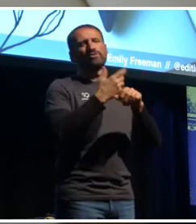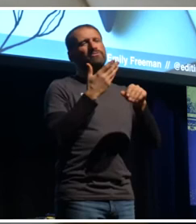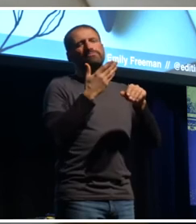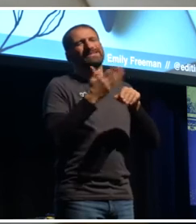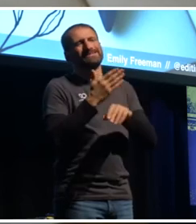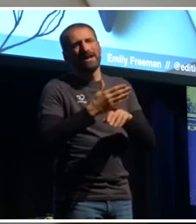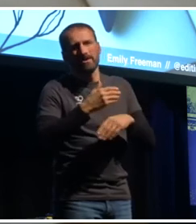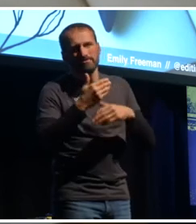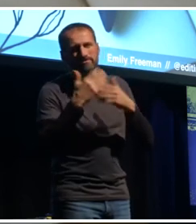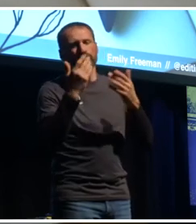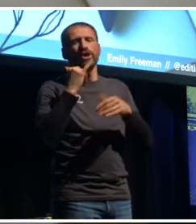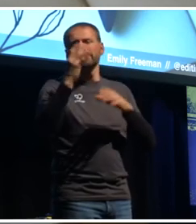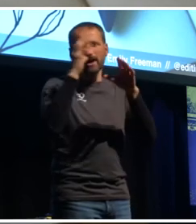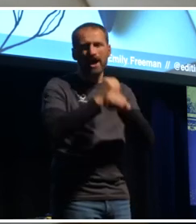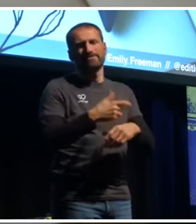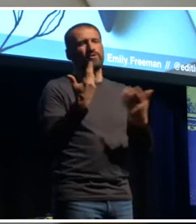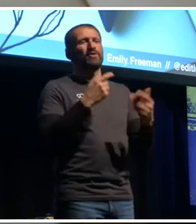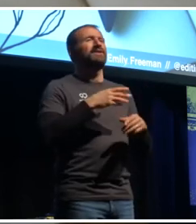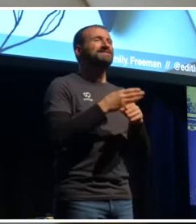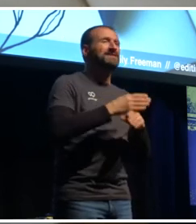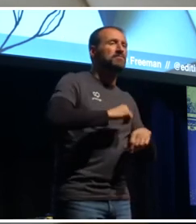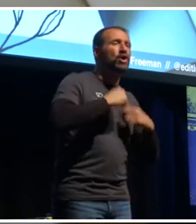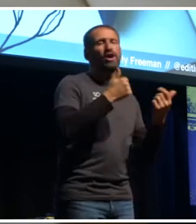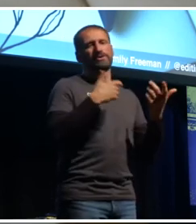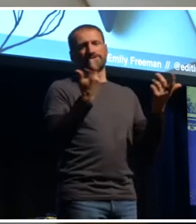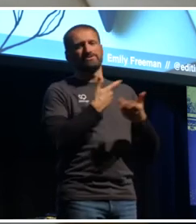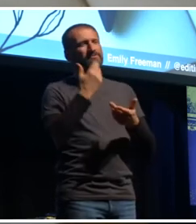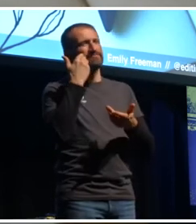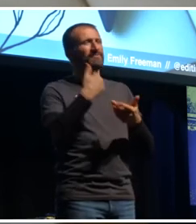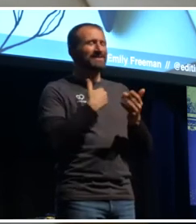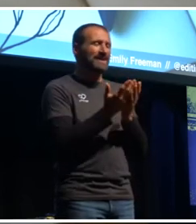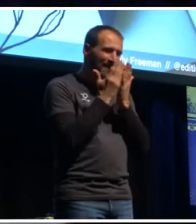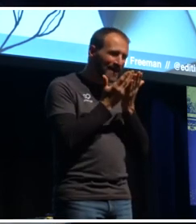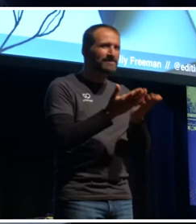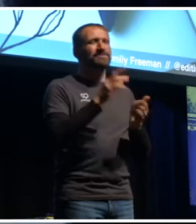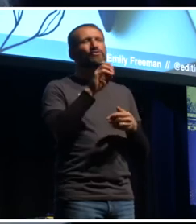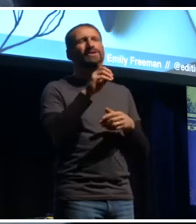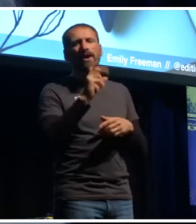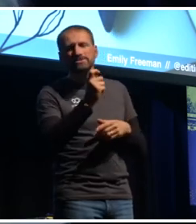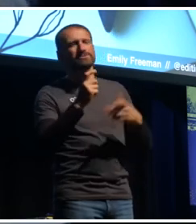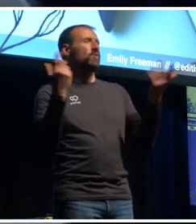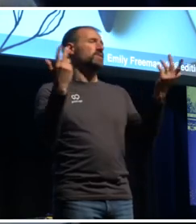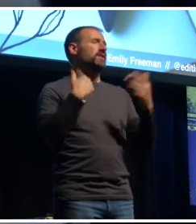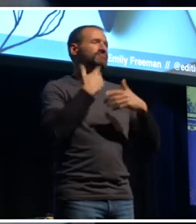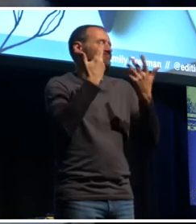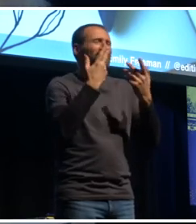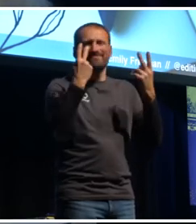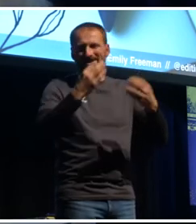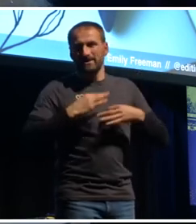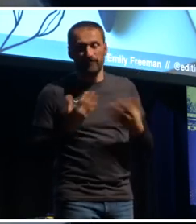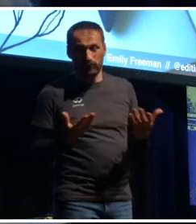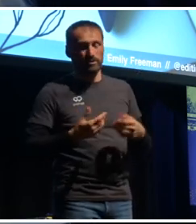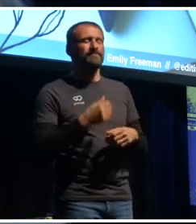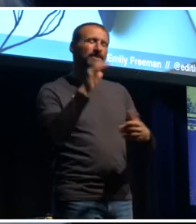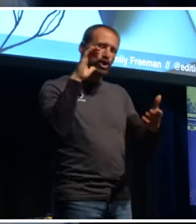Tuesday mornings, block off 4 hours to learn Vue or Redux or whatever it is for you. Make a commitment to do it,